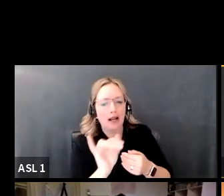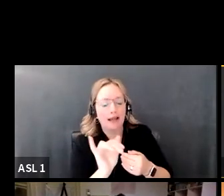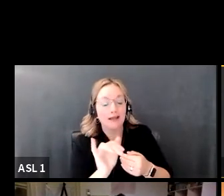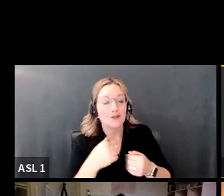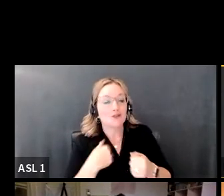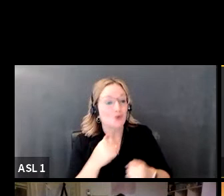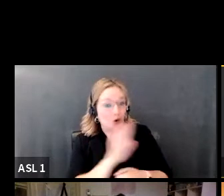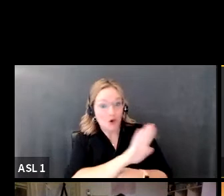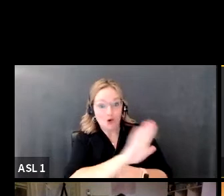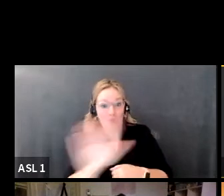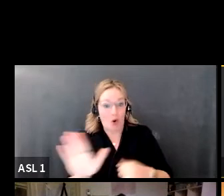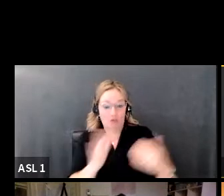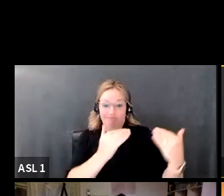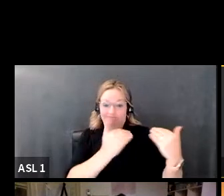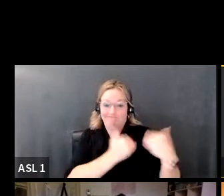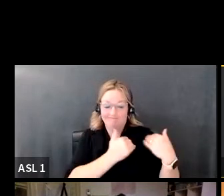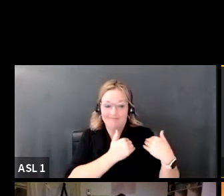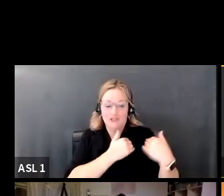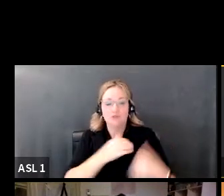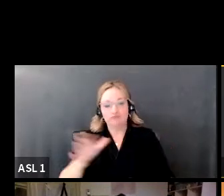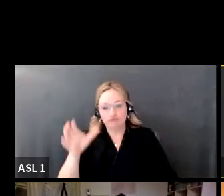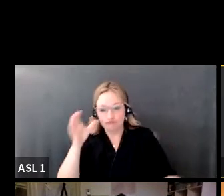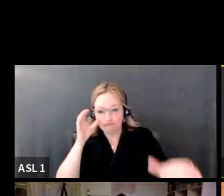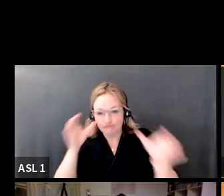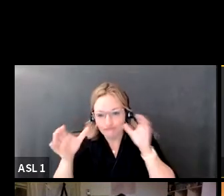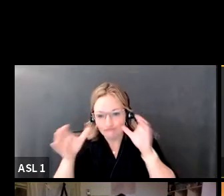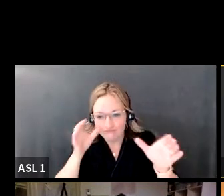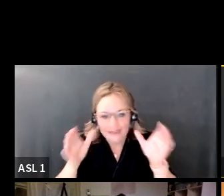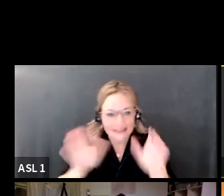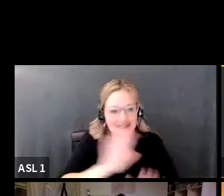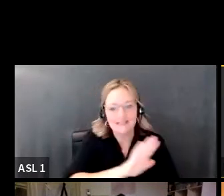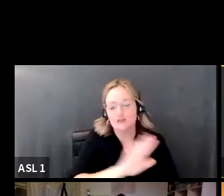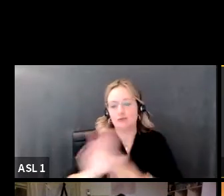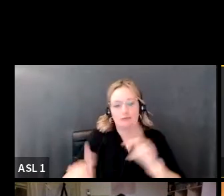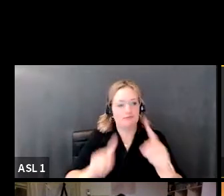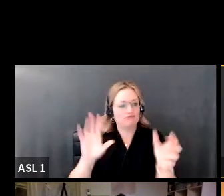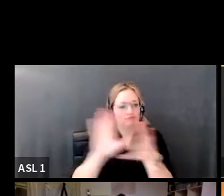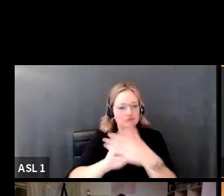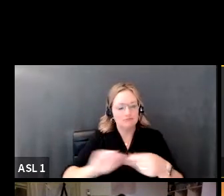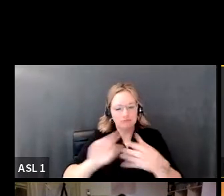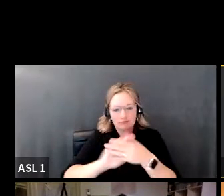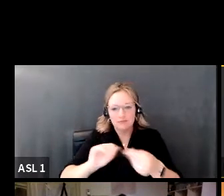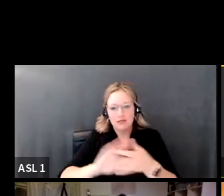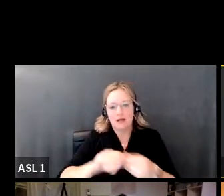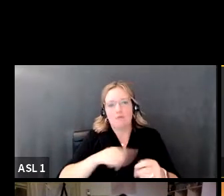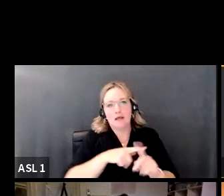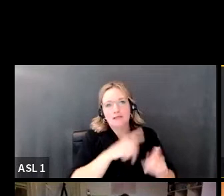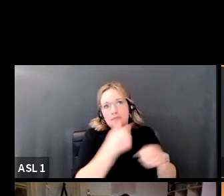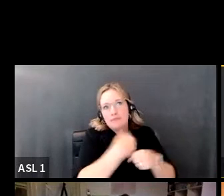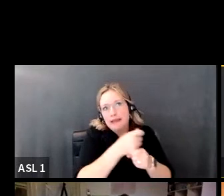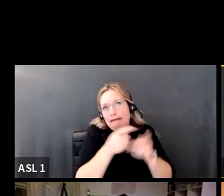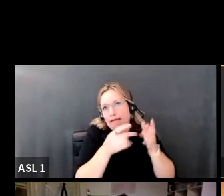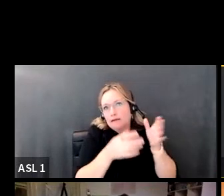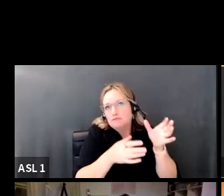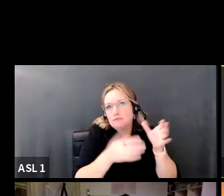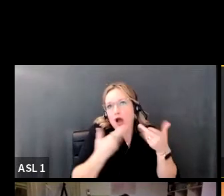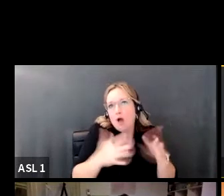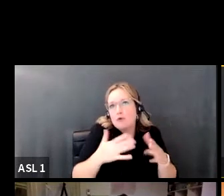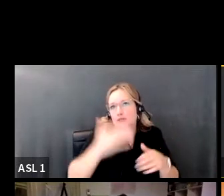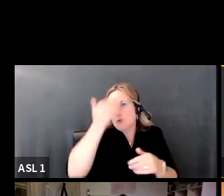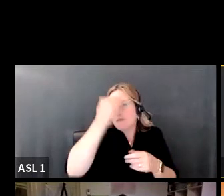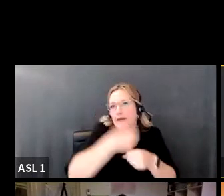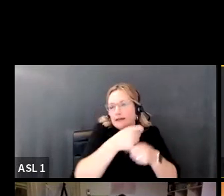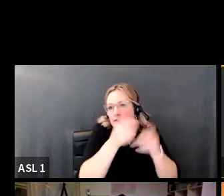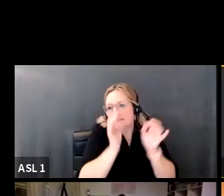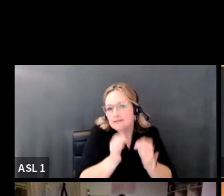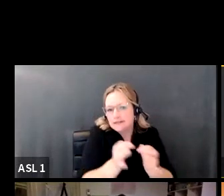that you hear before you and with all of your other contacts and make decisions that you think are in the best interests of us and i know i